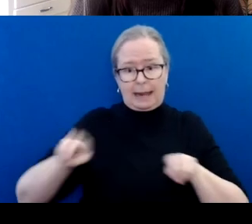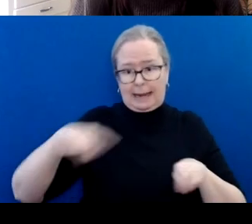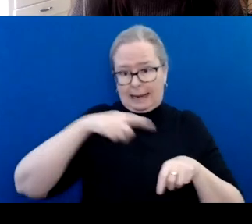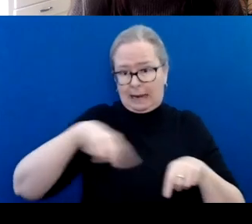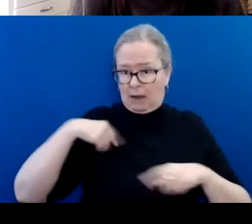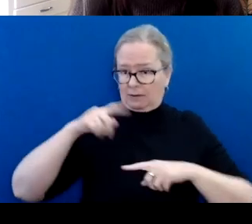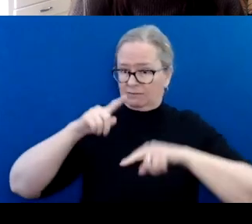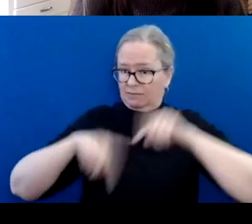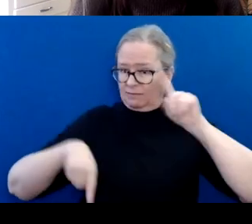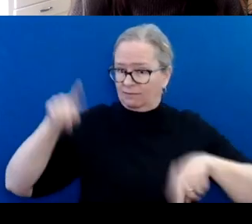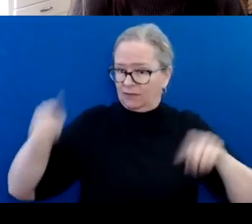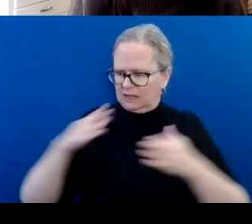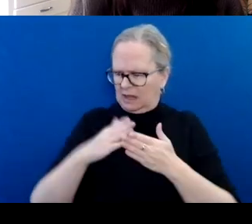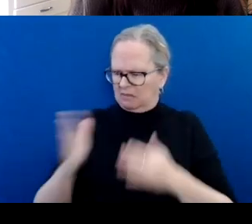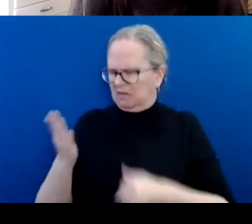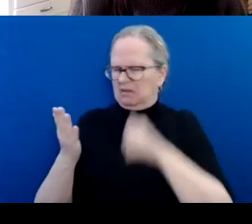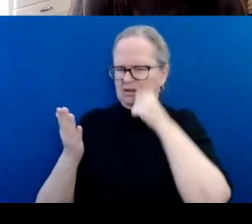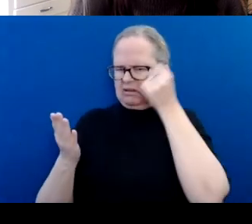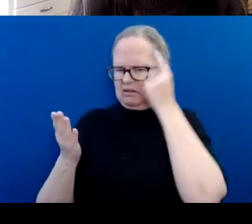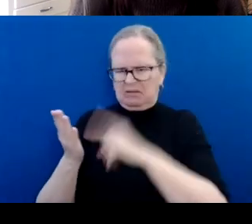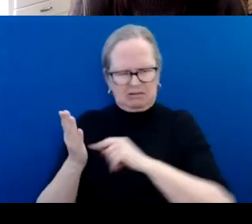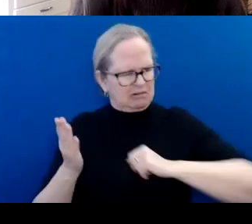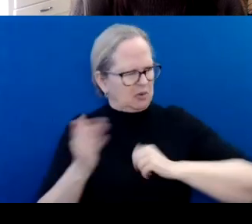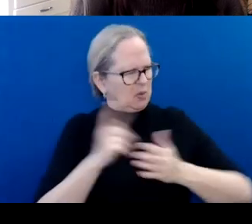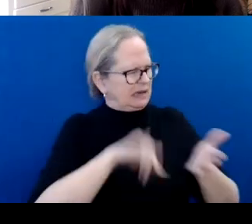practices, backgrounds, and experiences.